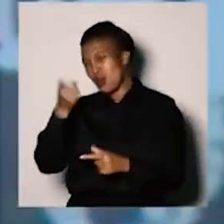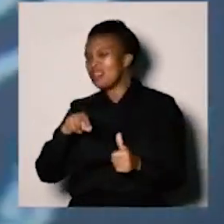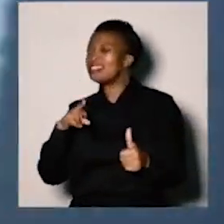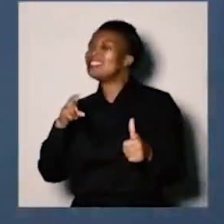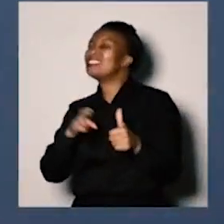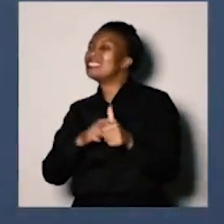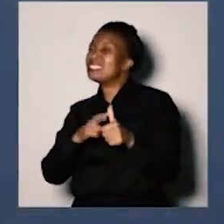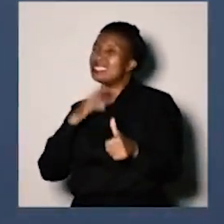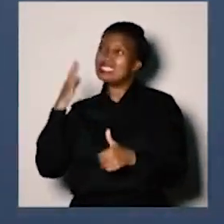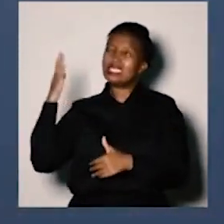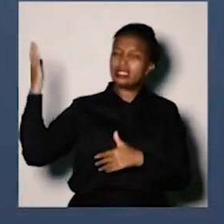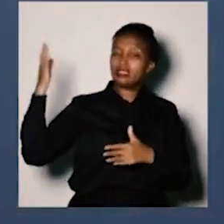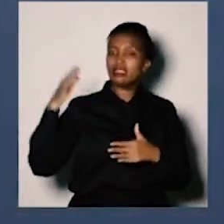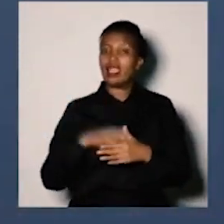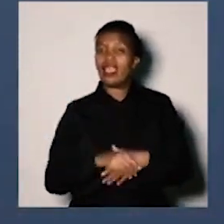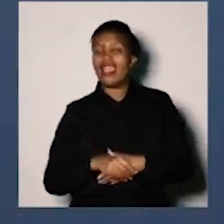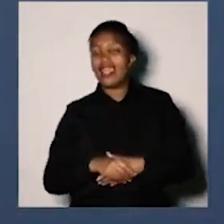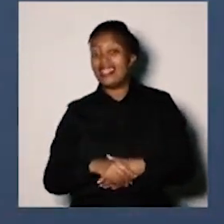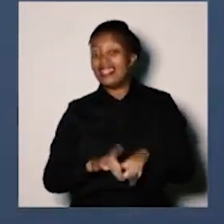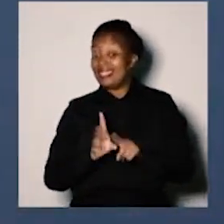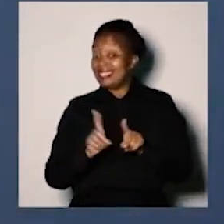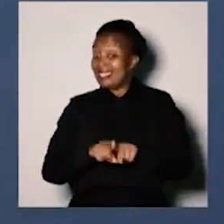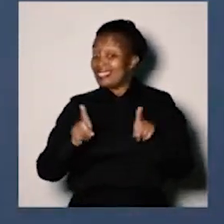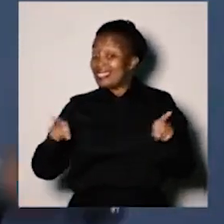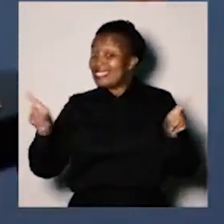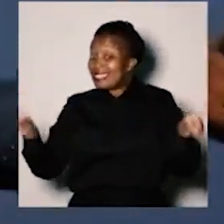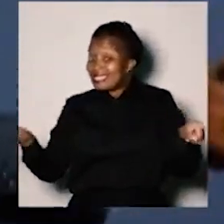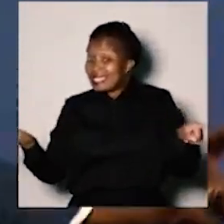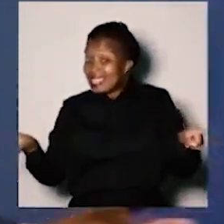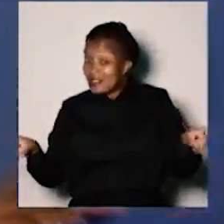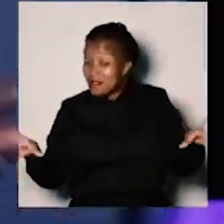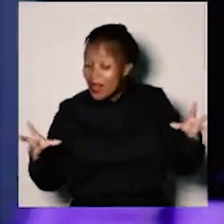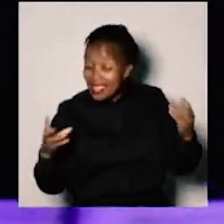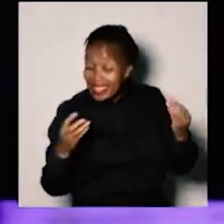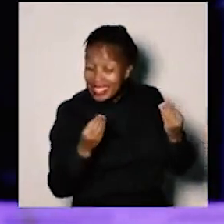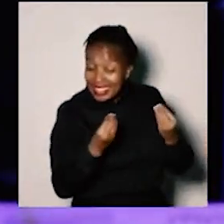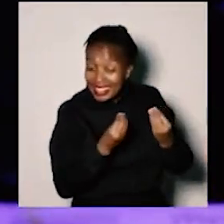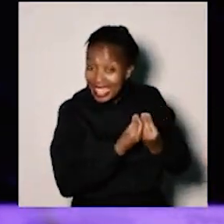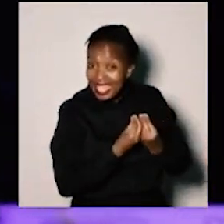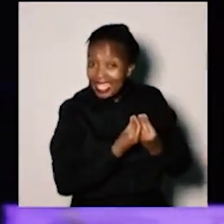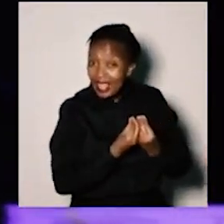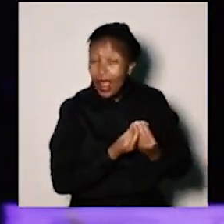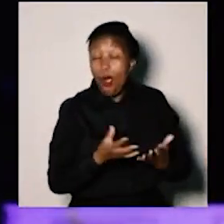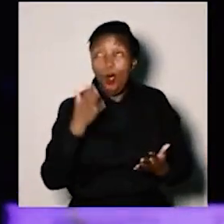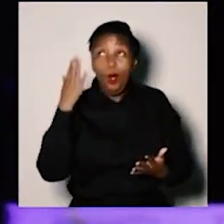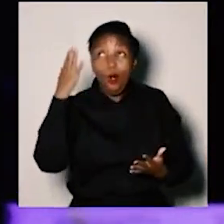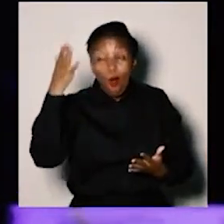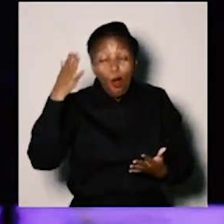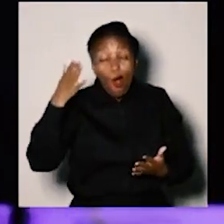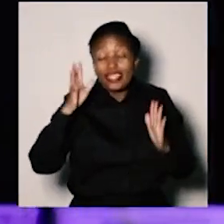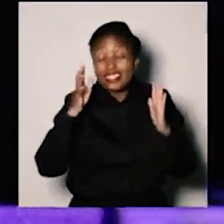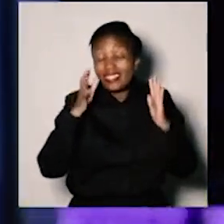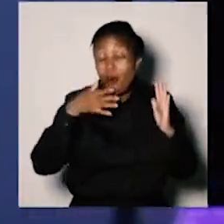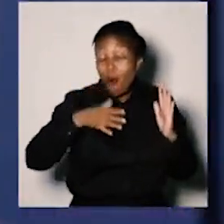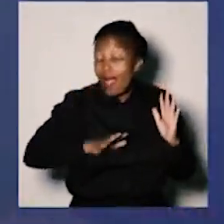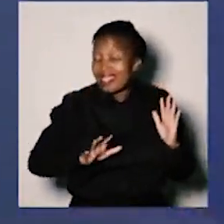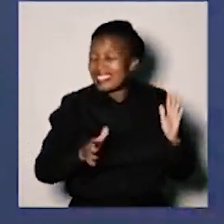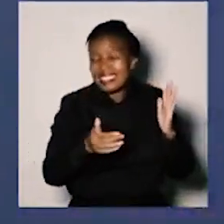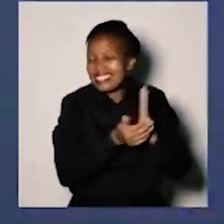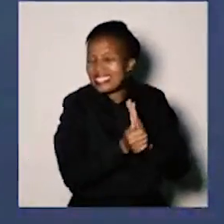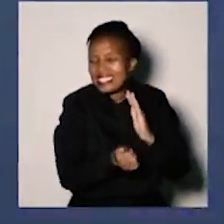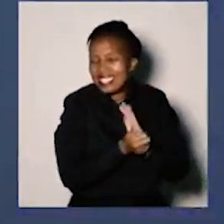of the world, there's a different reference point. On the other side of the world, there's a different scale that is